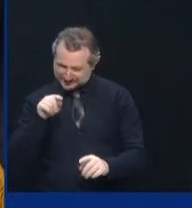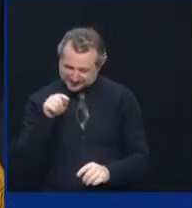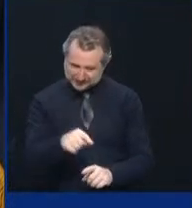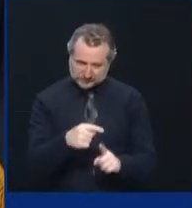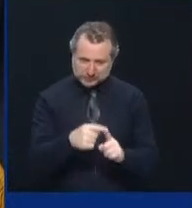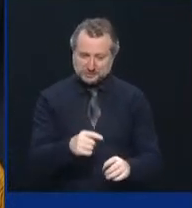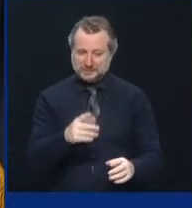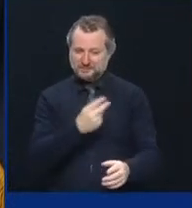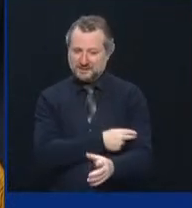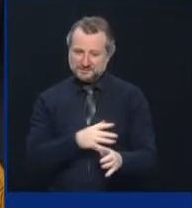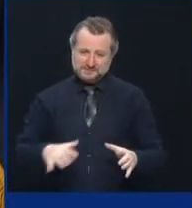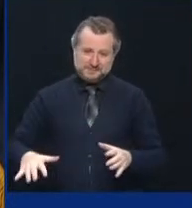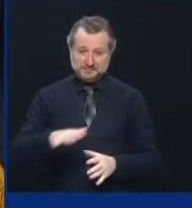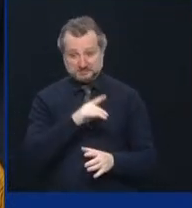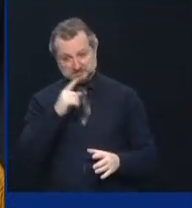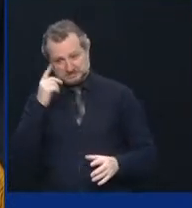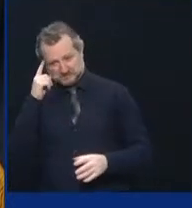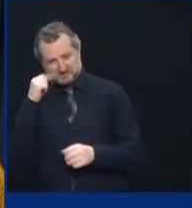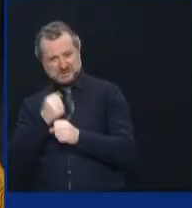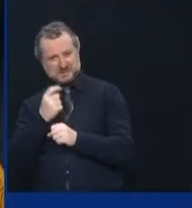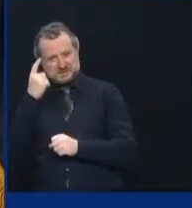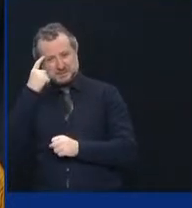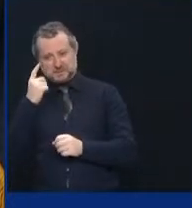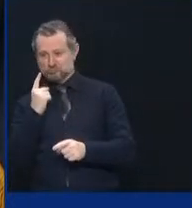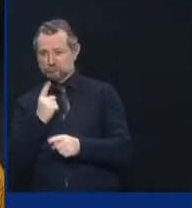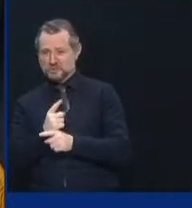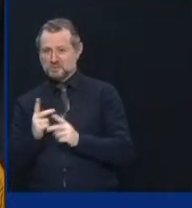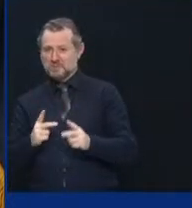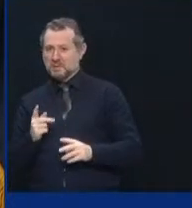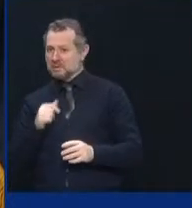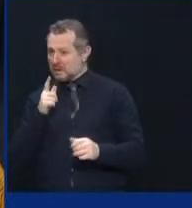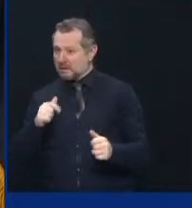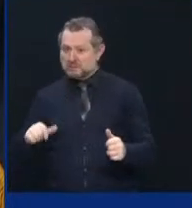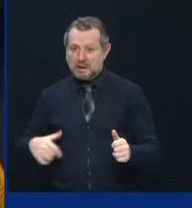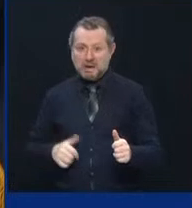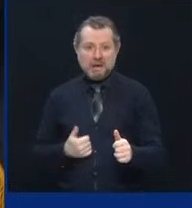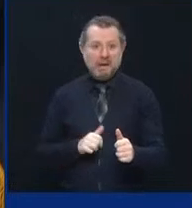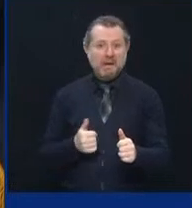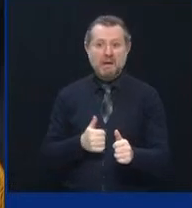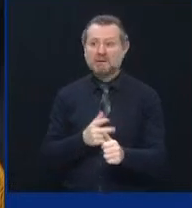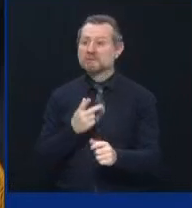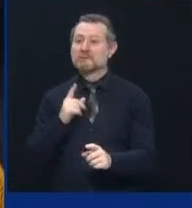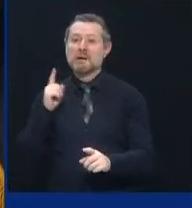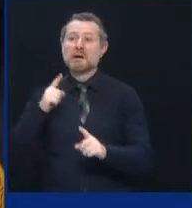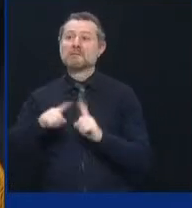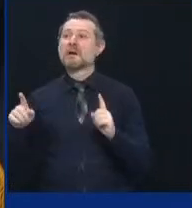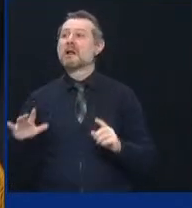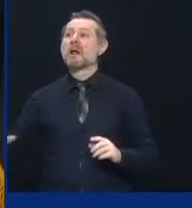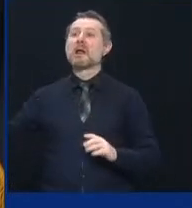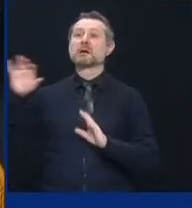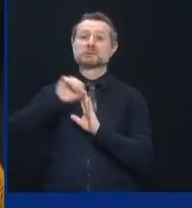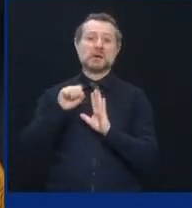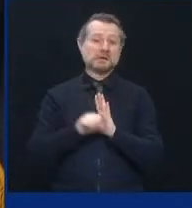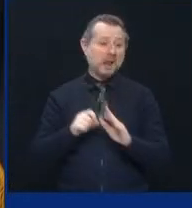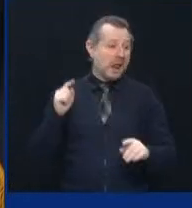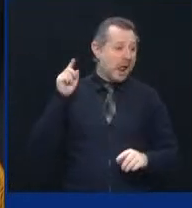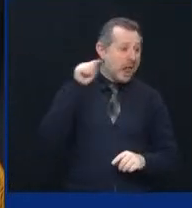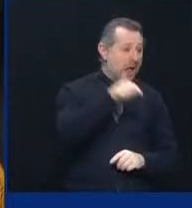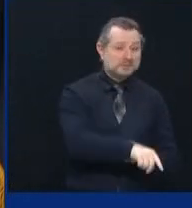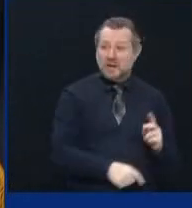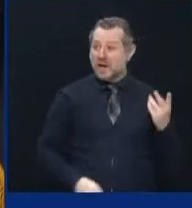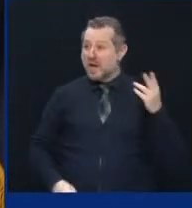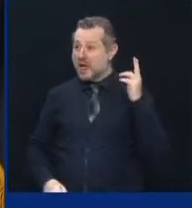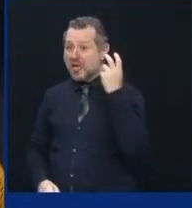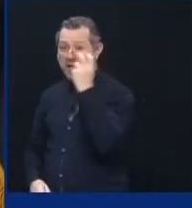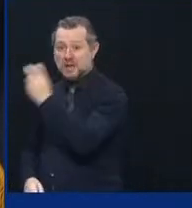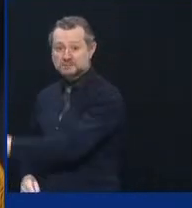you have people chasing this vaccine all across the state. And you'll have a site open up. You'll